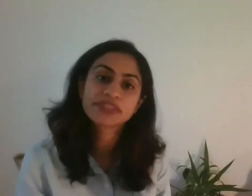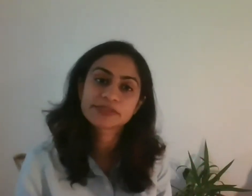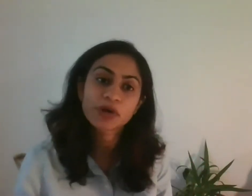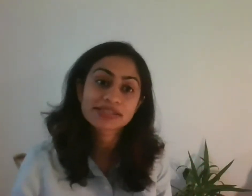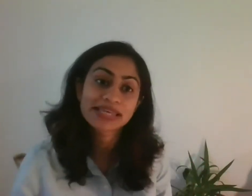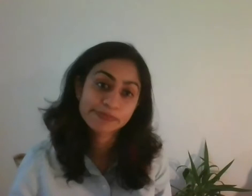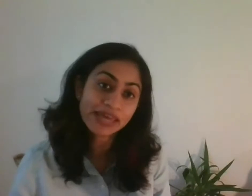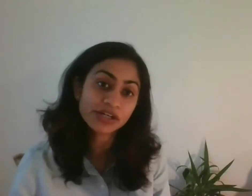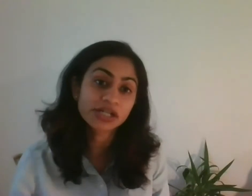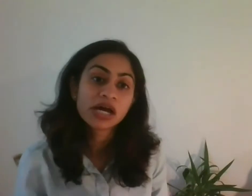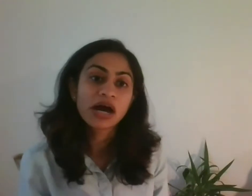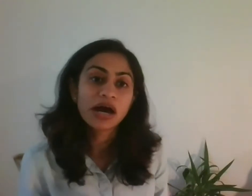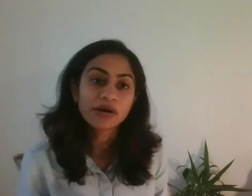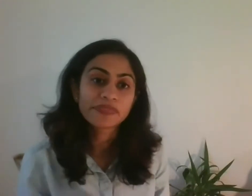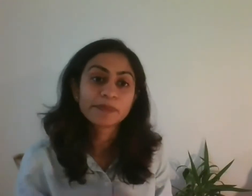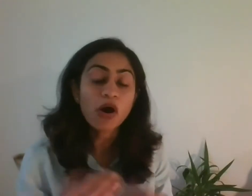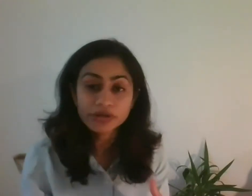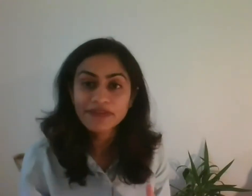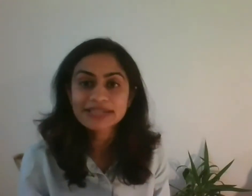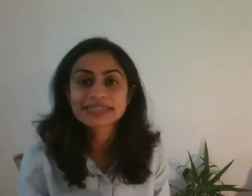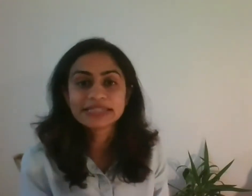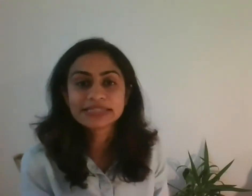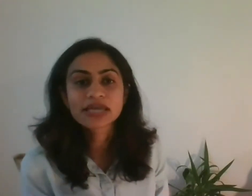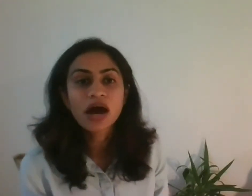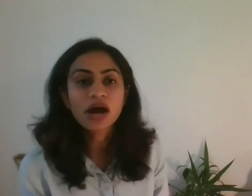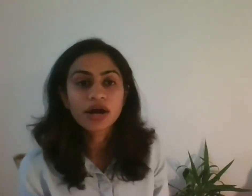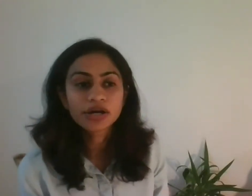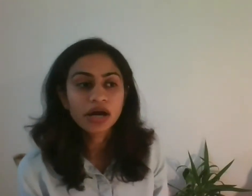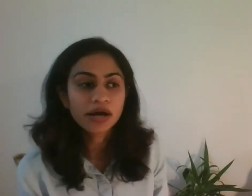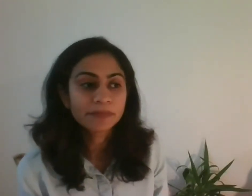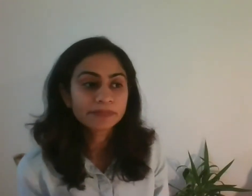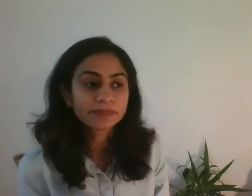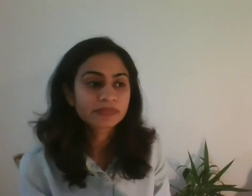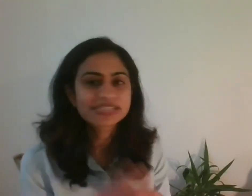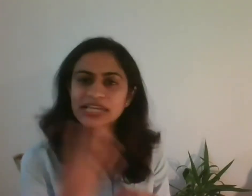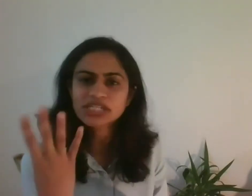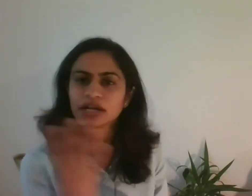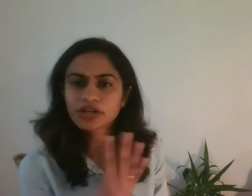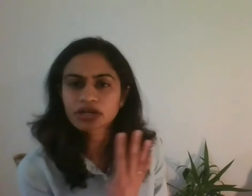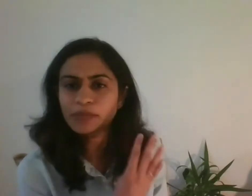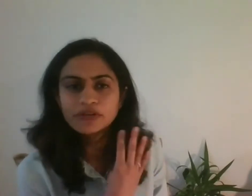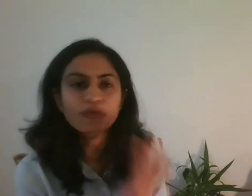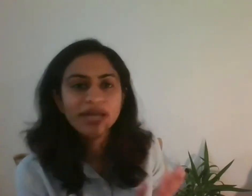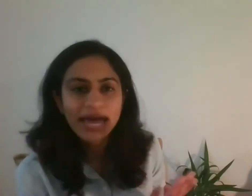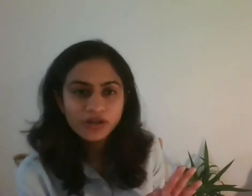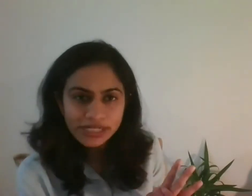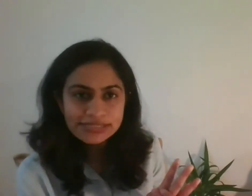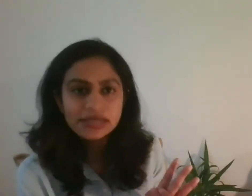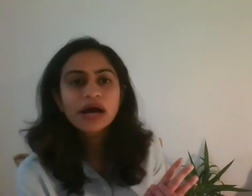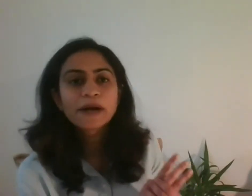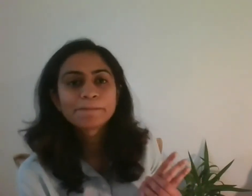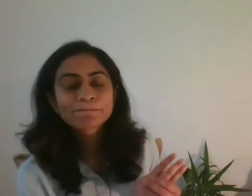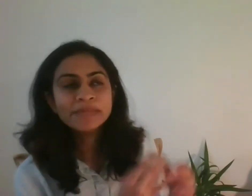understood this process better, modern vaccines are essentially come under 4